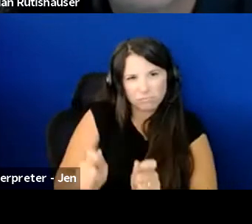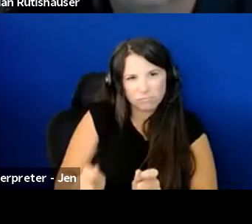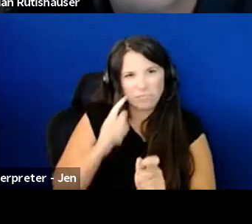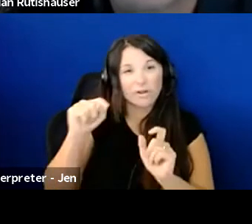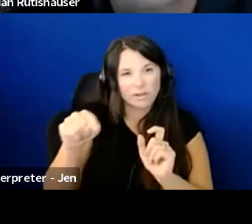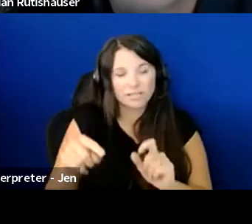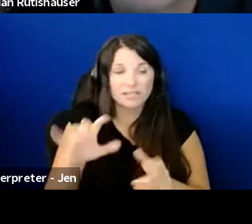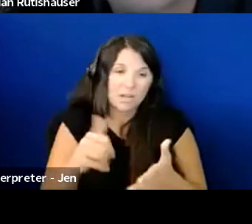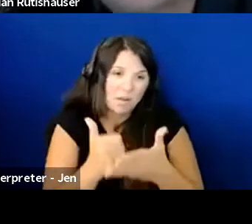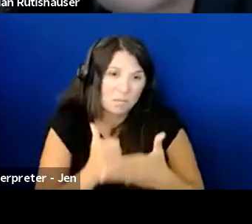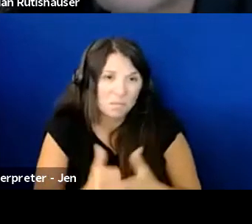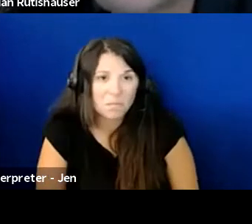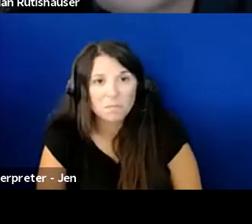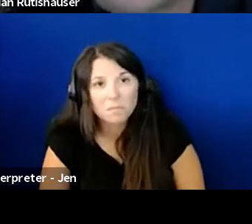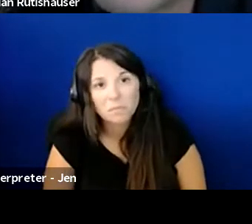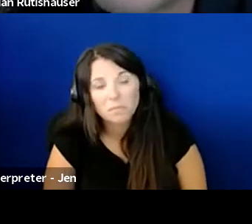me.